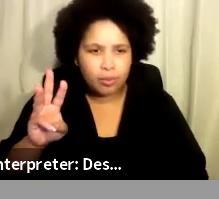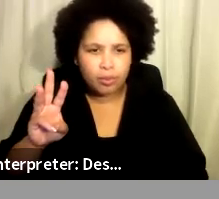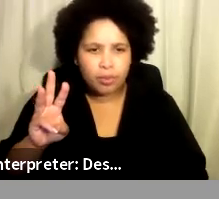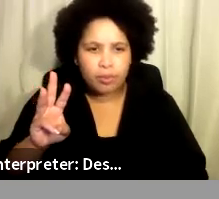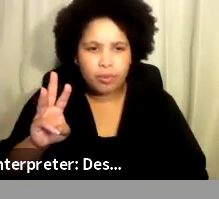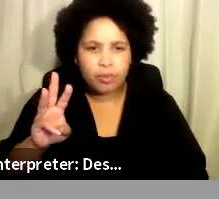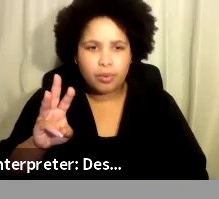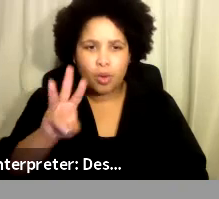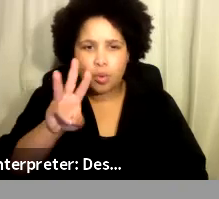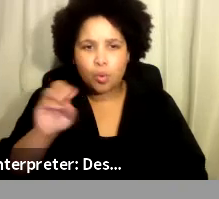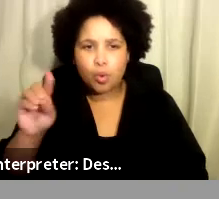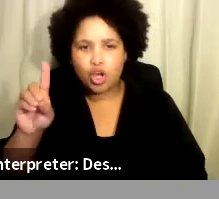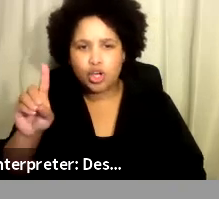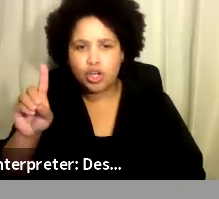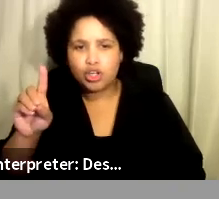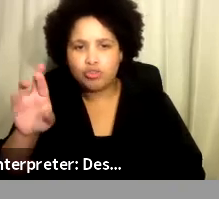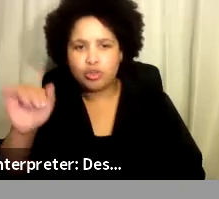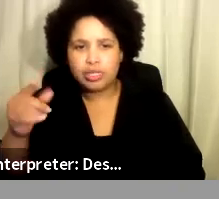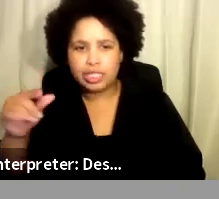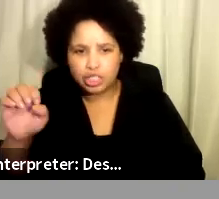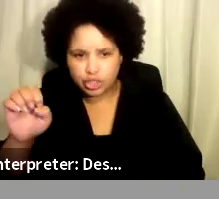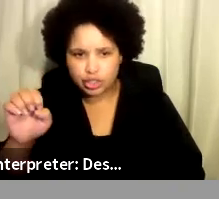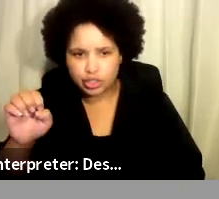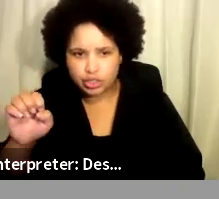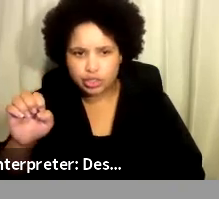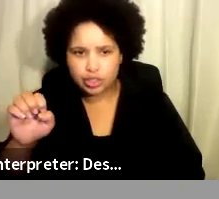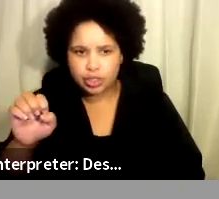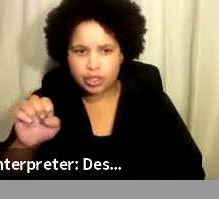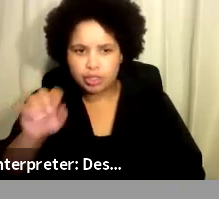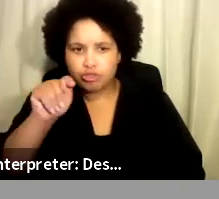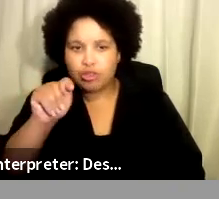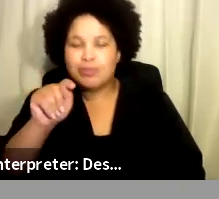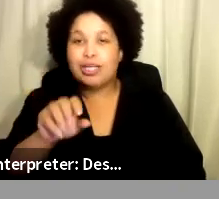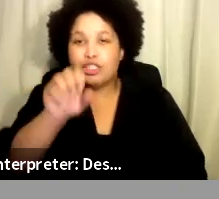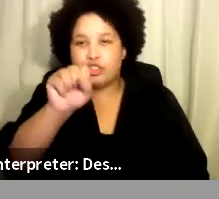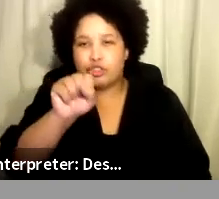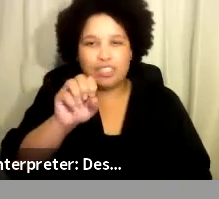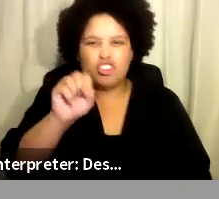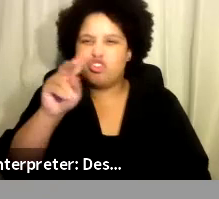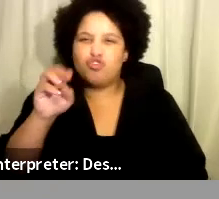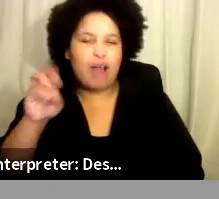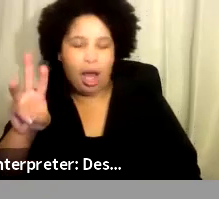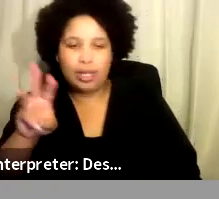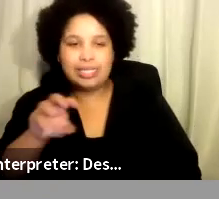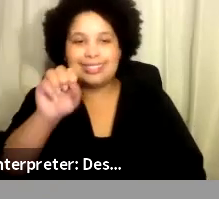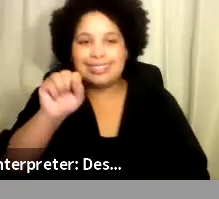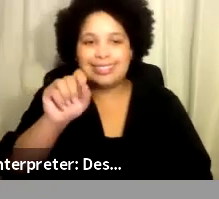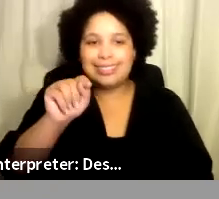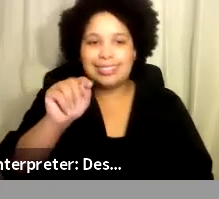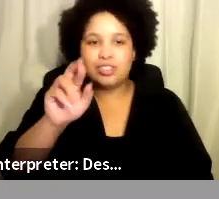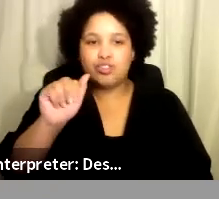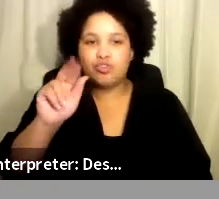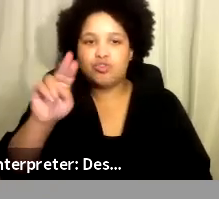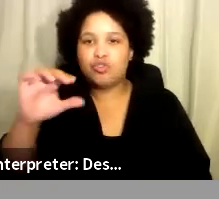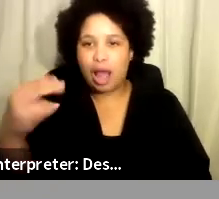Woodridge. And then if you're interested in a part day program, so you do not need to be working for the part day program, then you would be going to Castory,